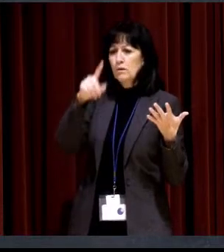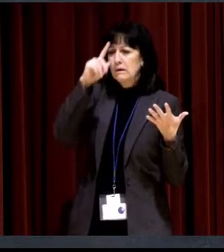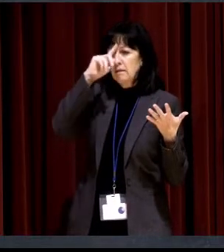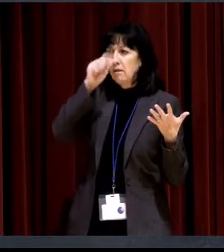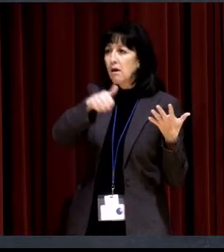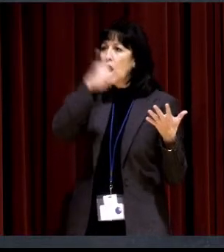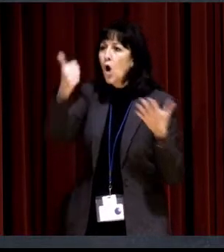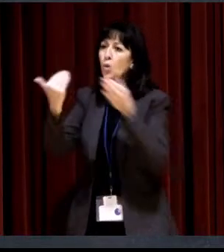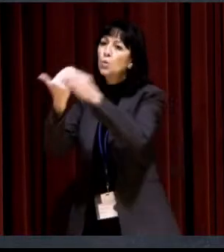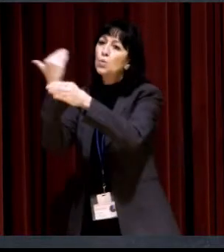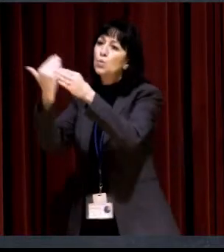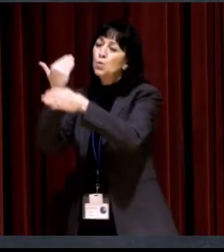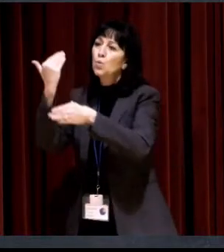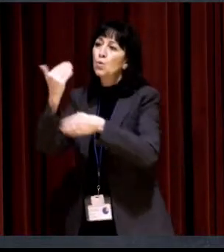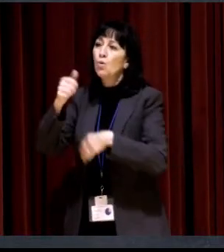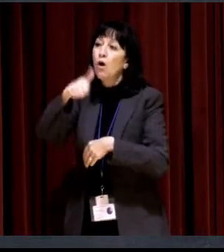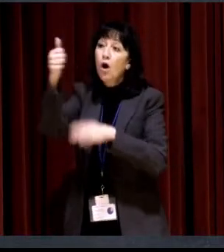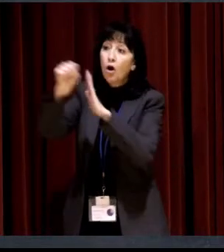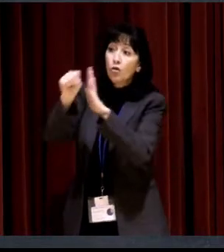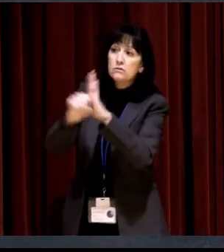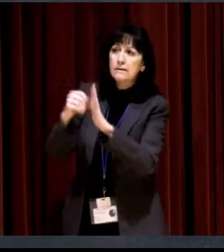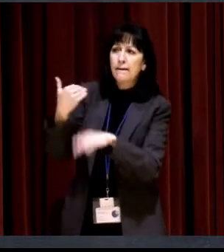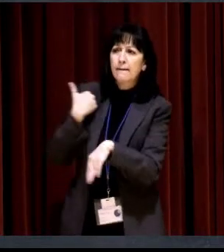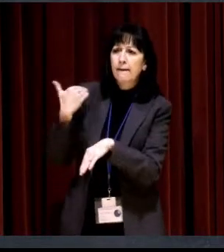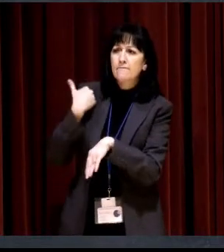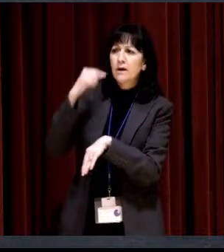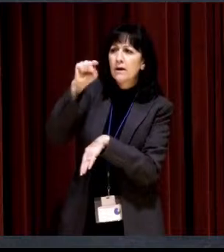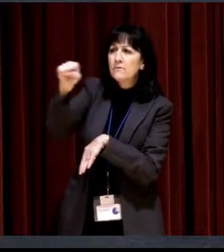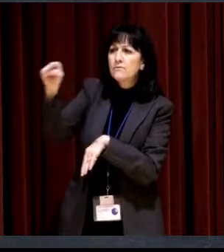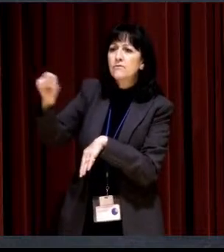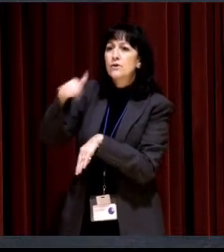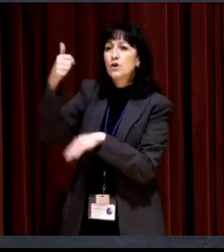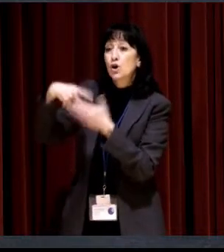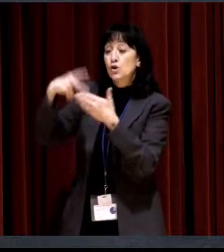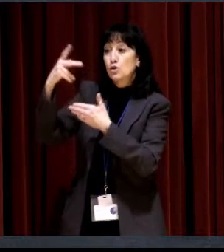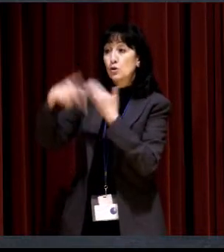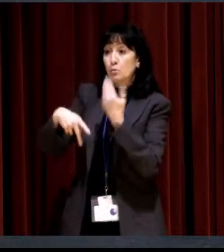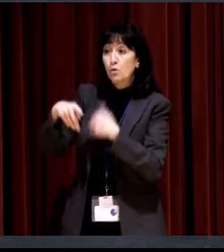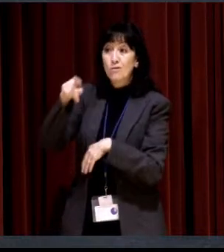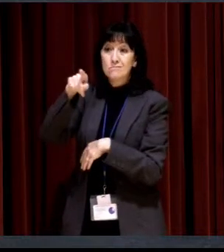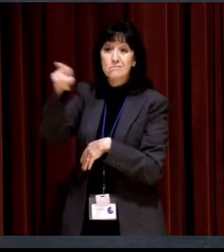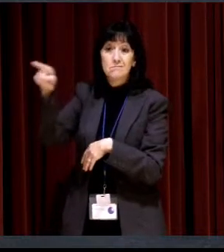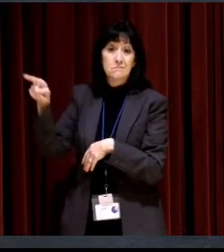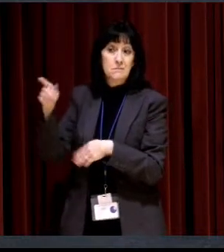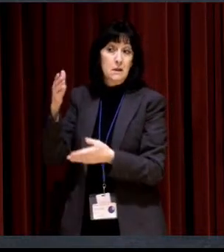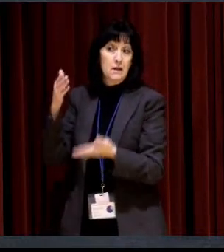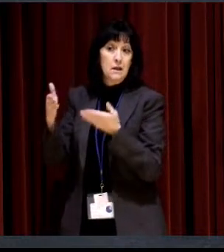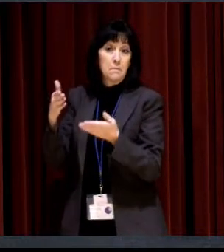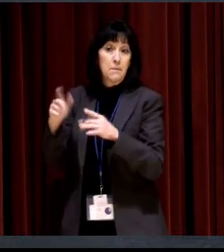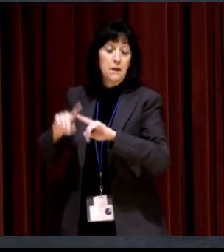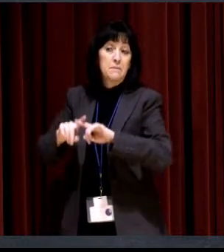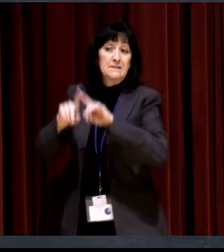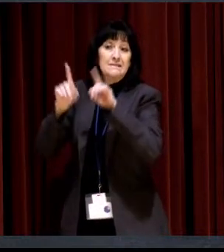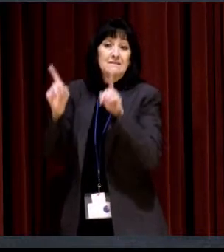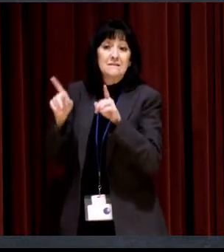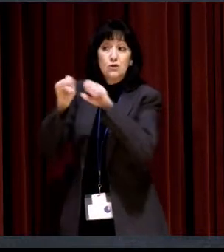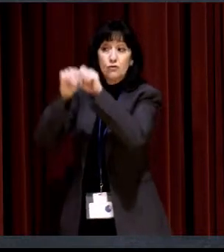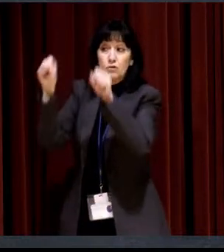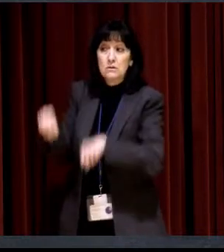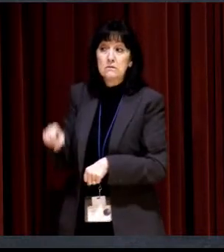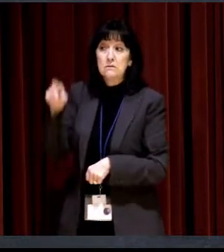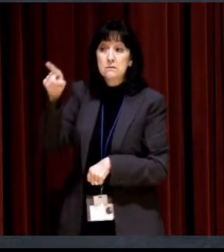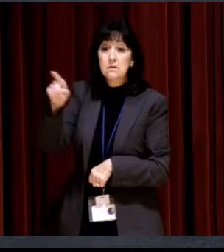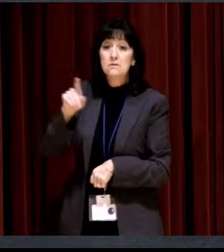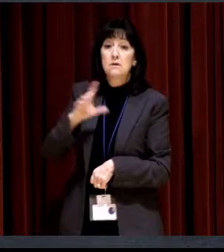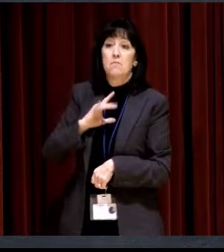what Delaware does to other states or other programs who might be doing something a little bit differently? So